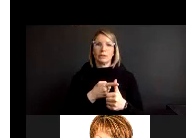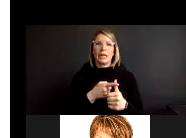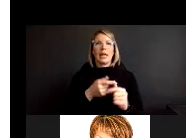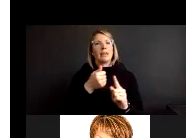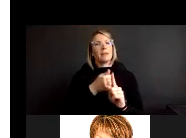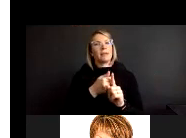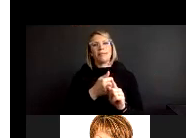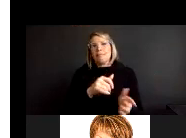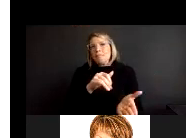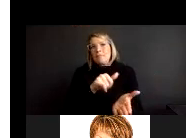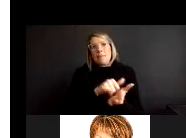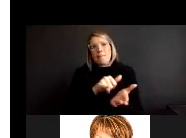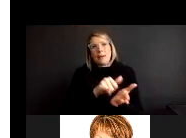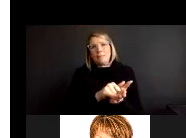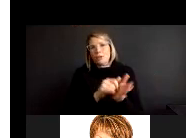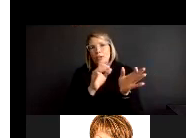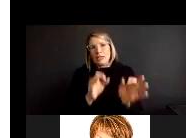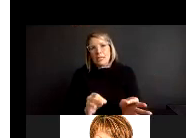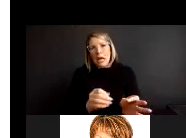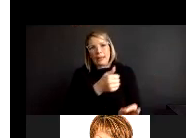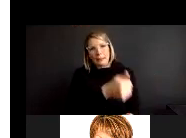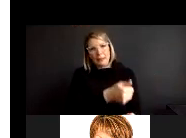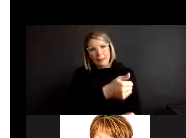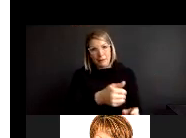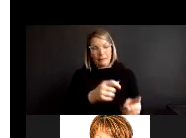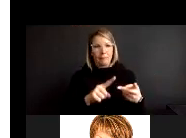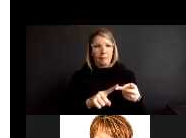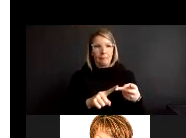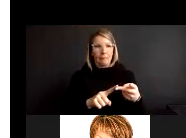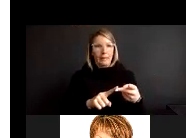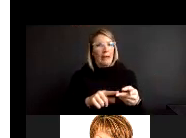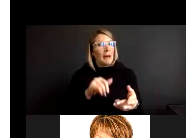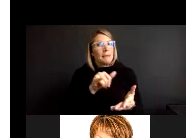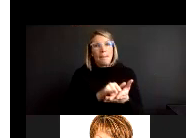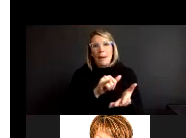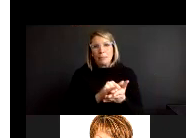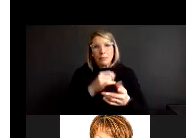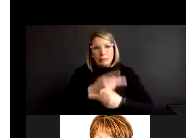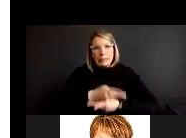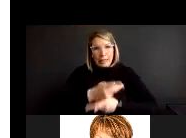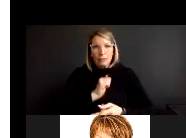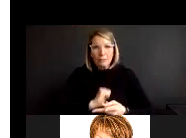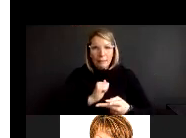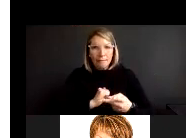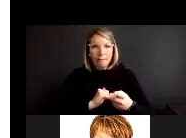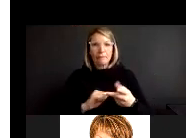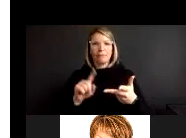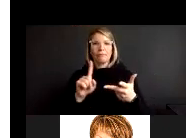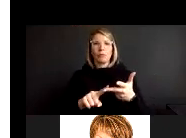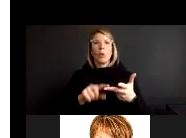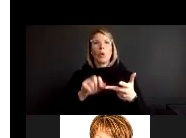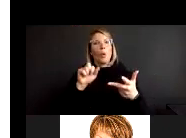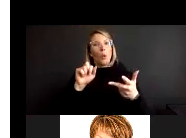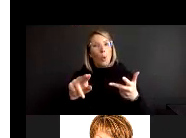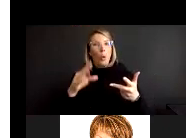to make the decision. And then they're either incapable of caring for themselves or they're experiencing abuse or